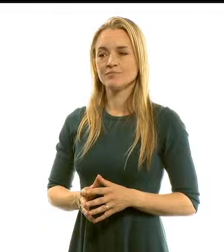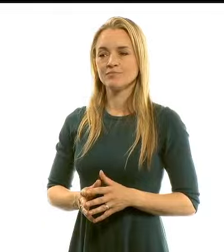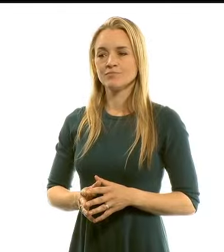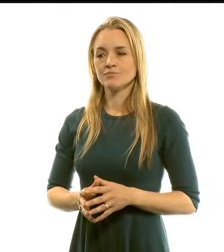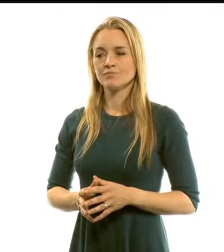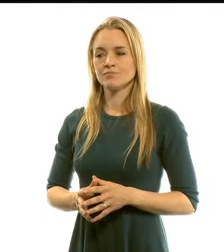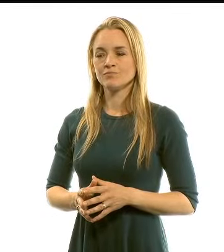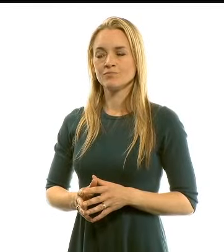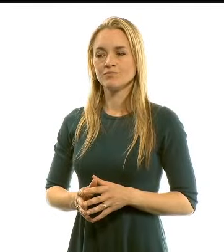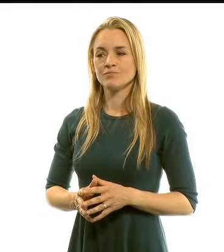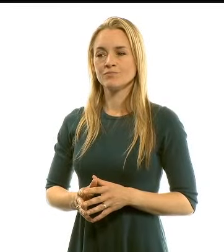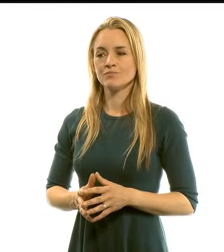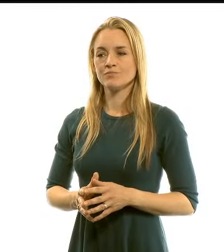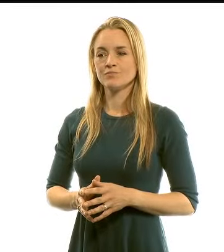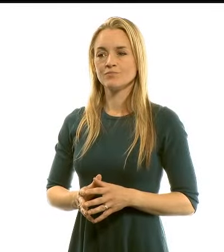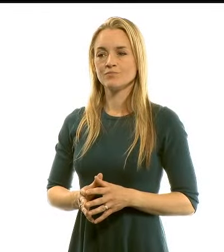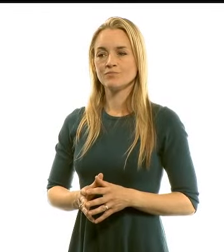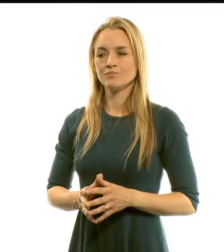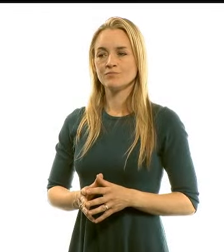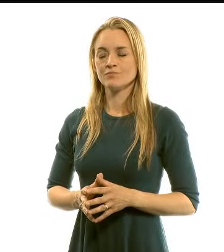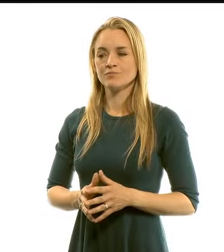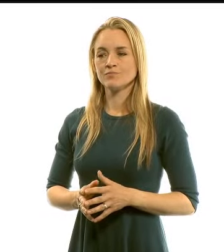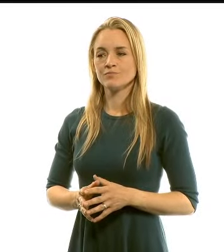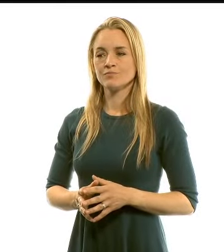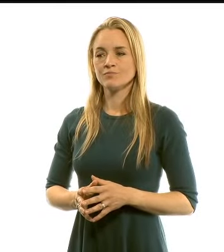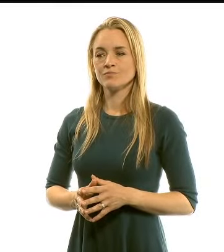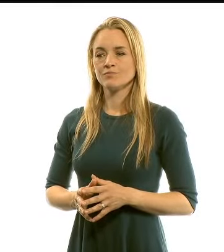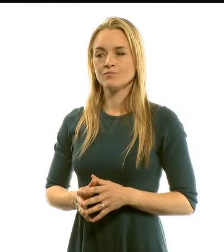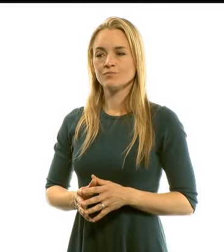Revenge! How does it feel